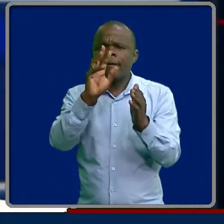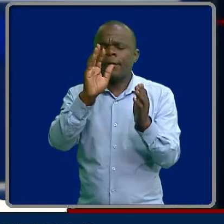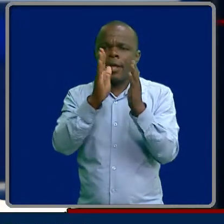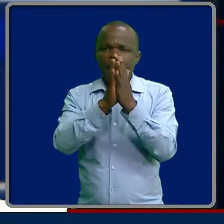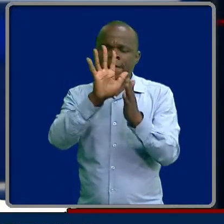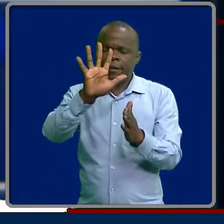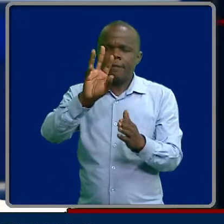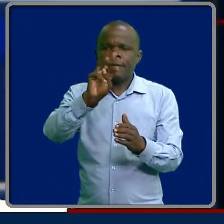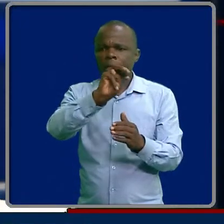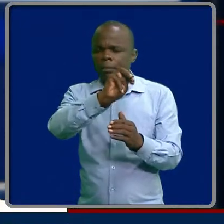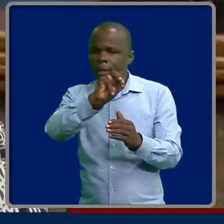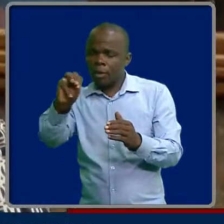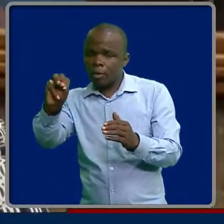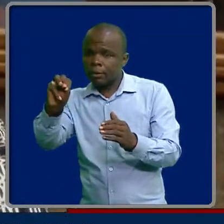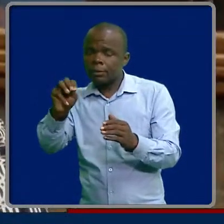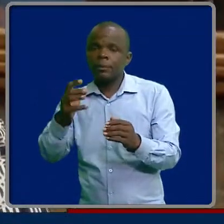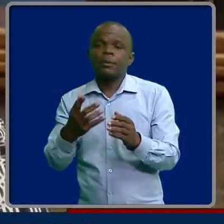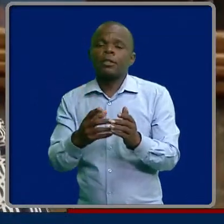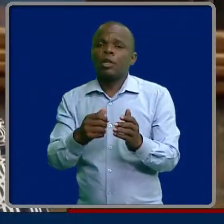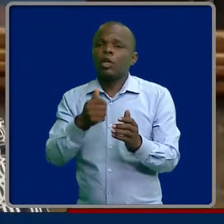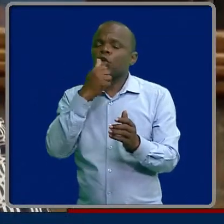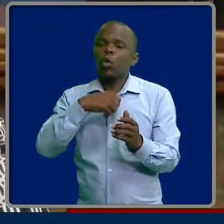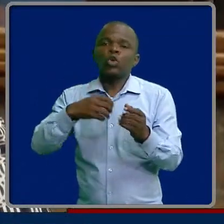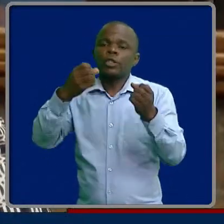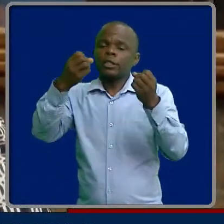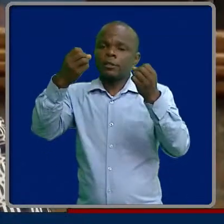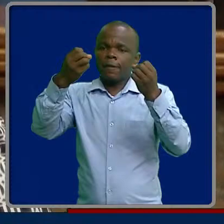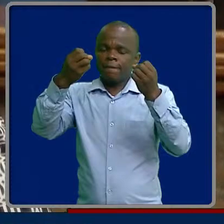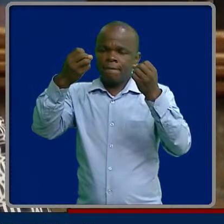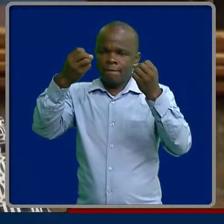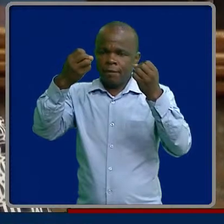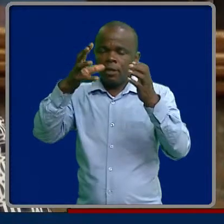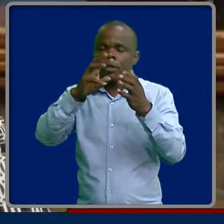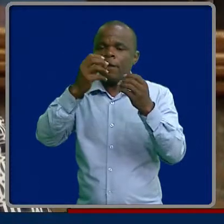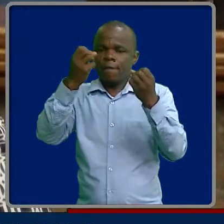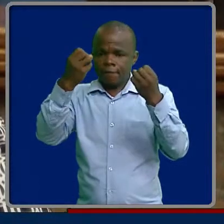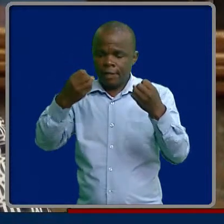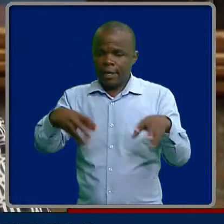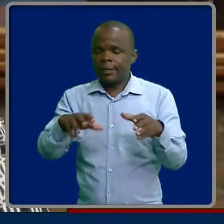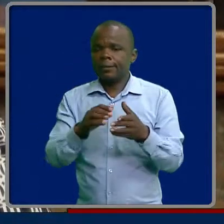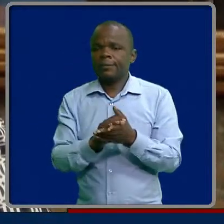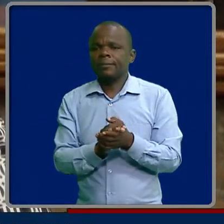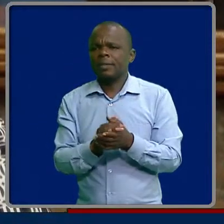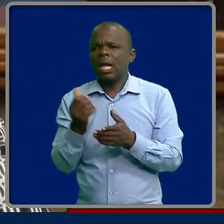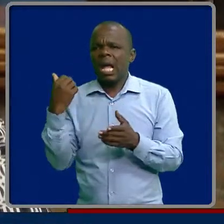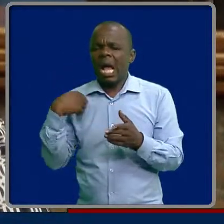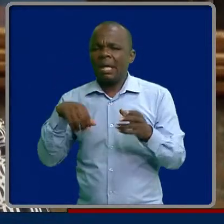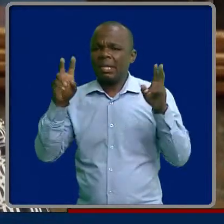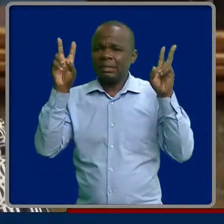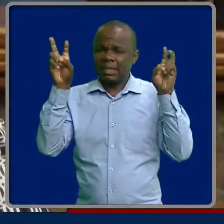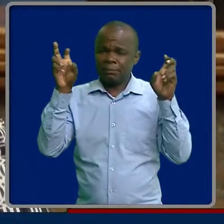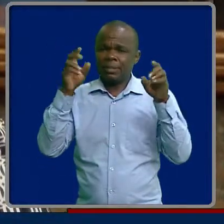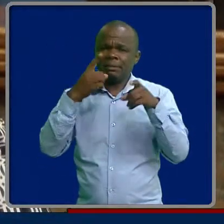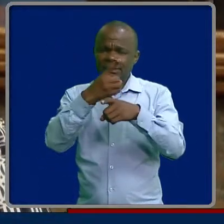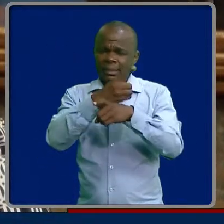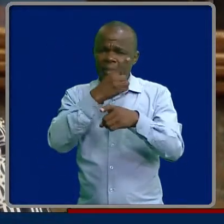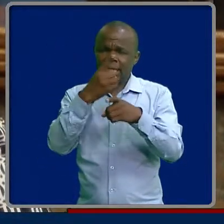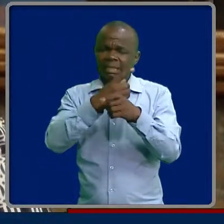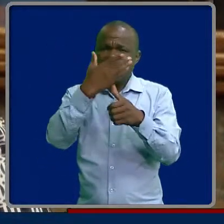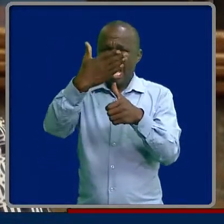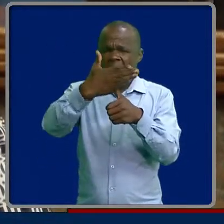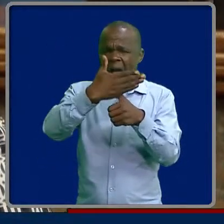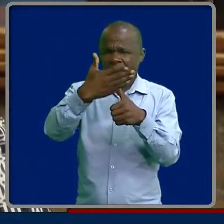national parks. Among other issues which the Minister of Tourism and Environmental Affairs was called upon to give answers